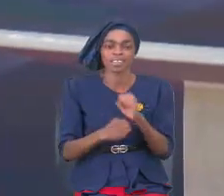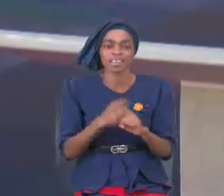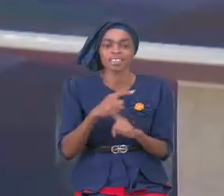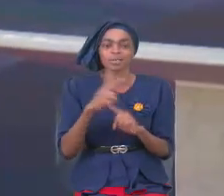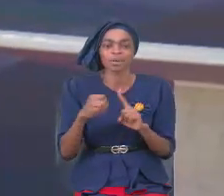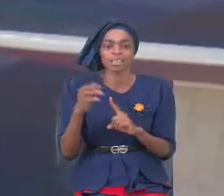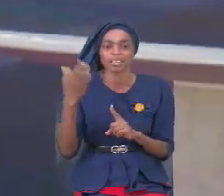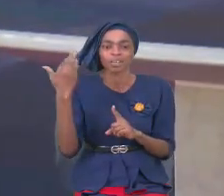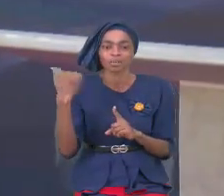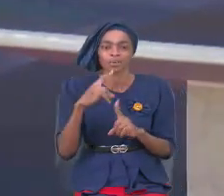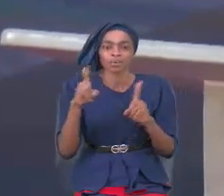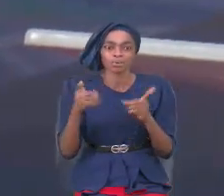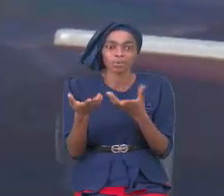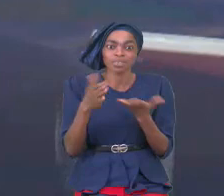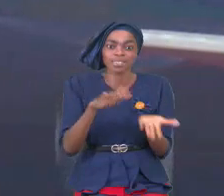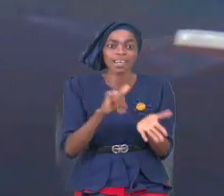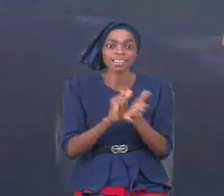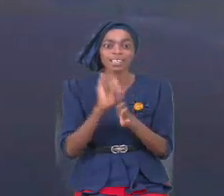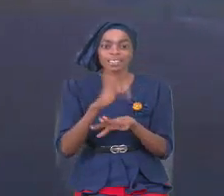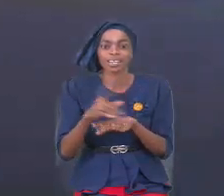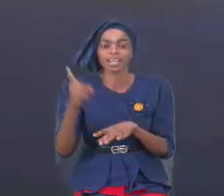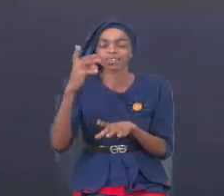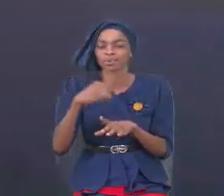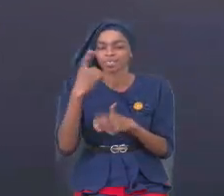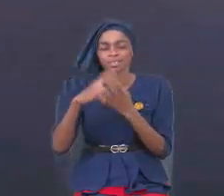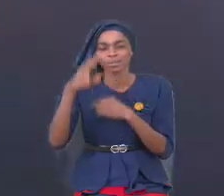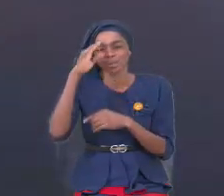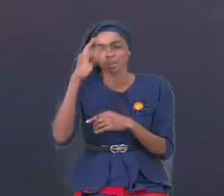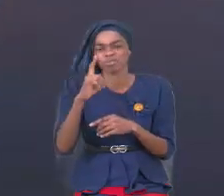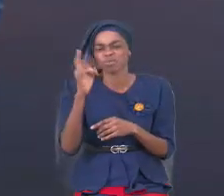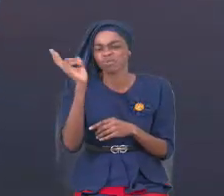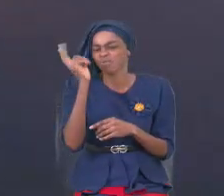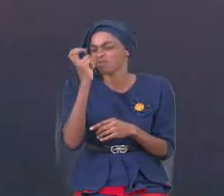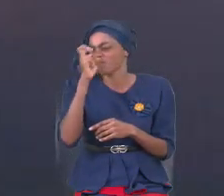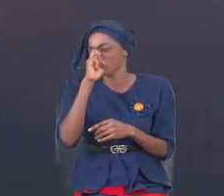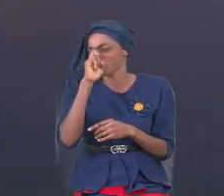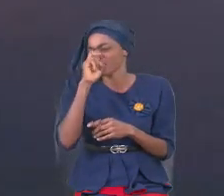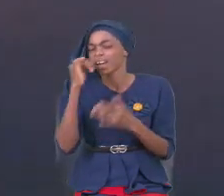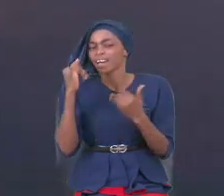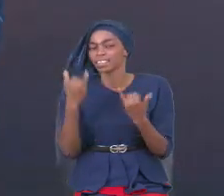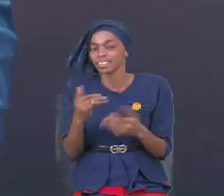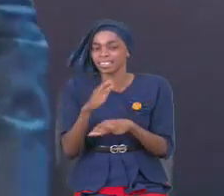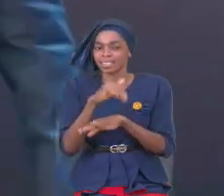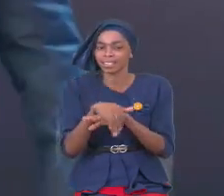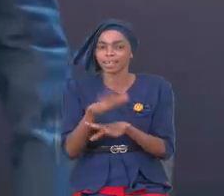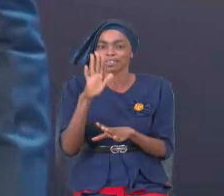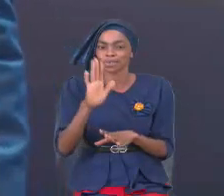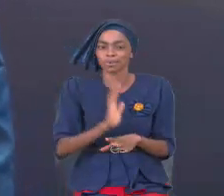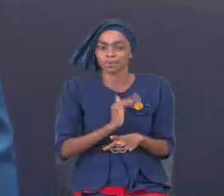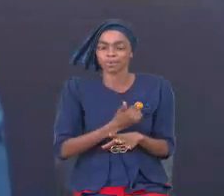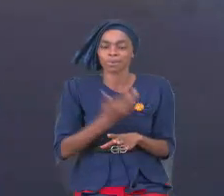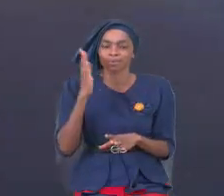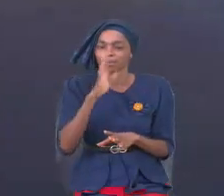unto him, thou fool, this night thy soul shall be required of thee. Then